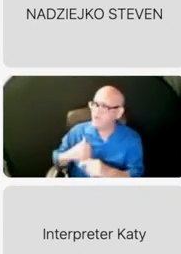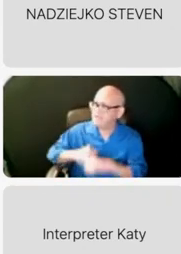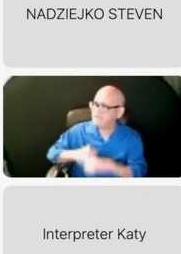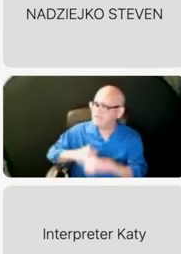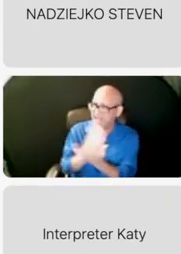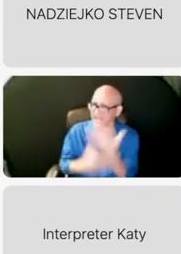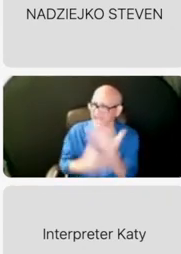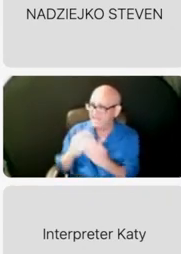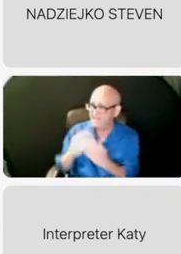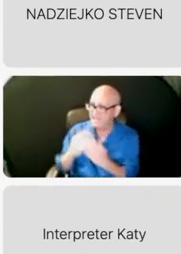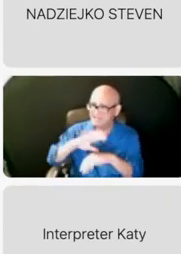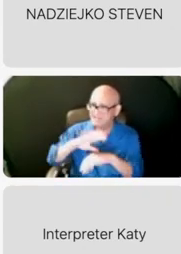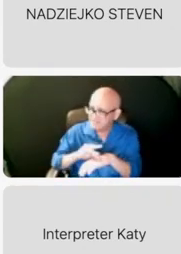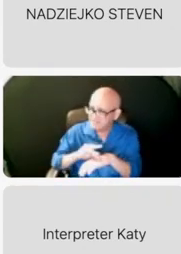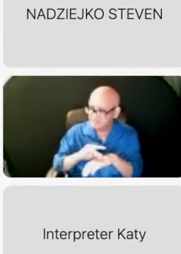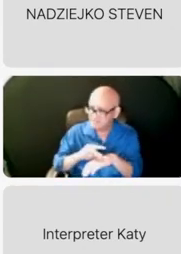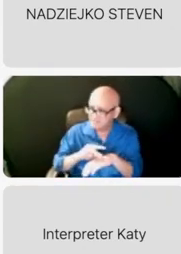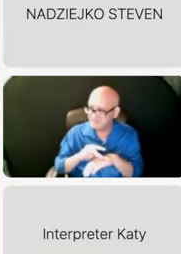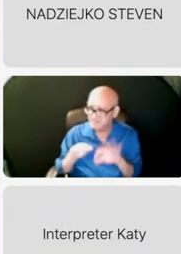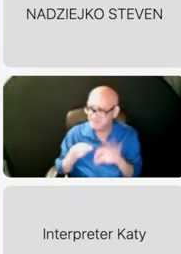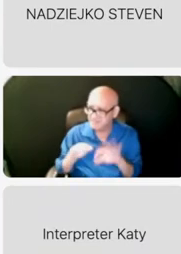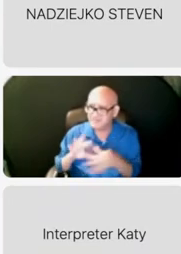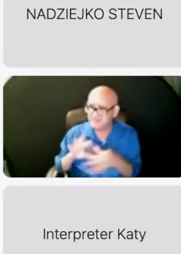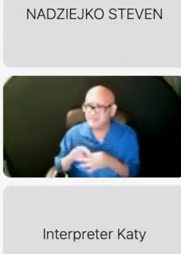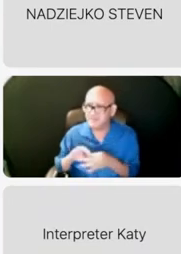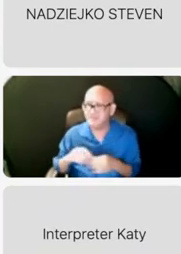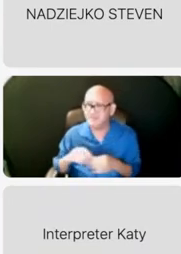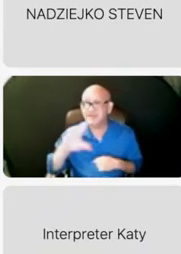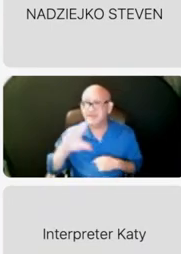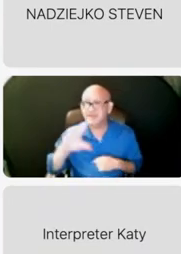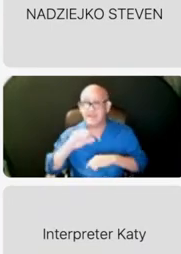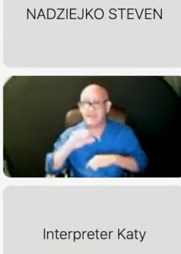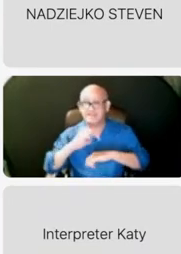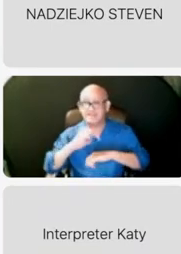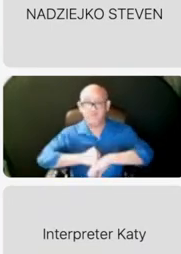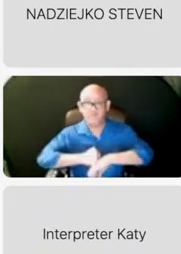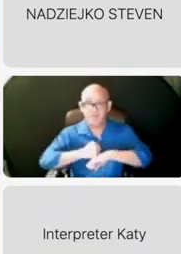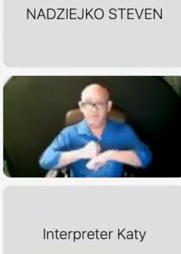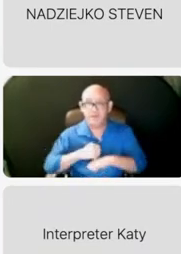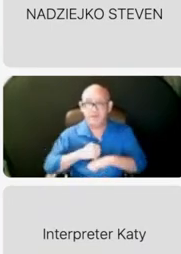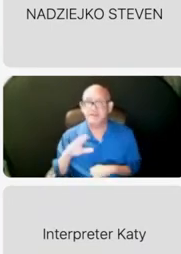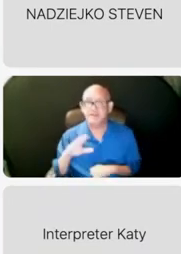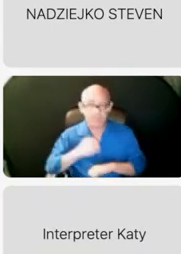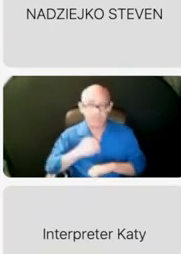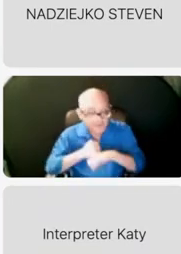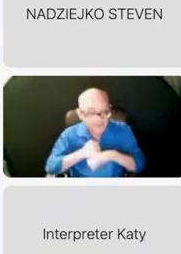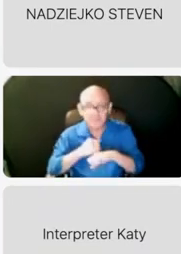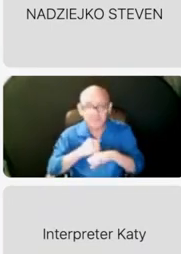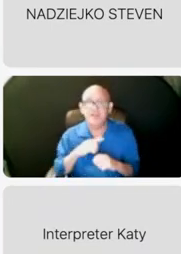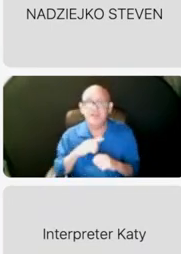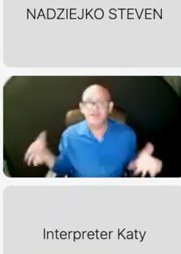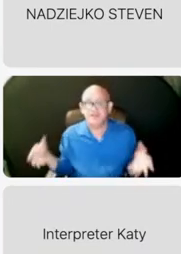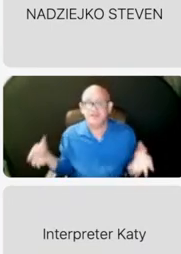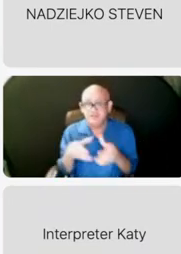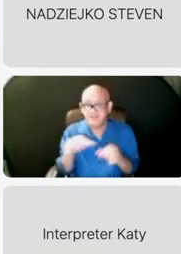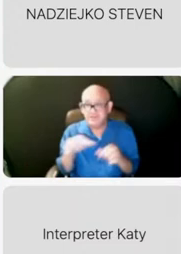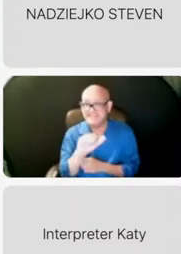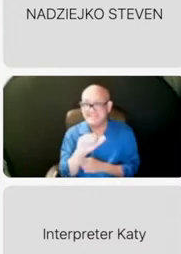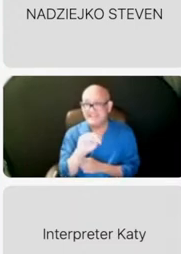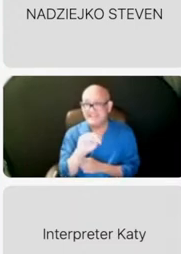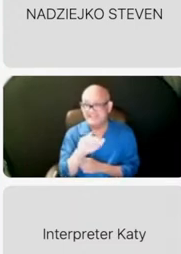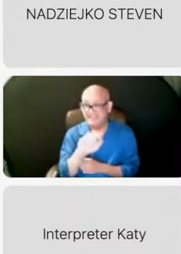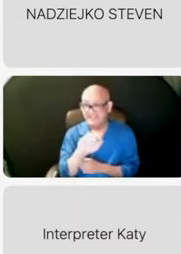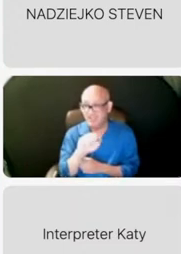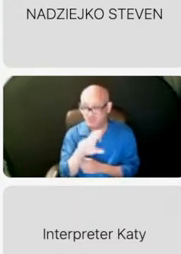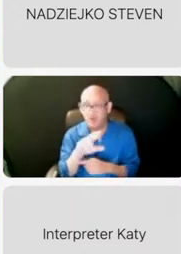way case of armor a self and self protection company has merged hand sanitizer with a cell phone case we are a new start